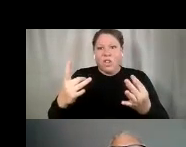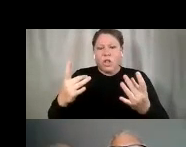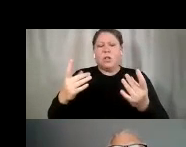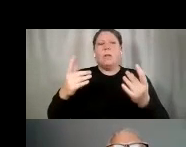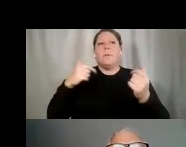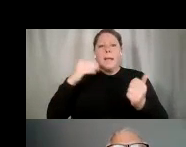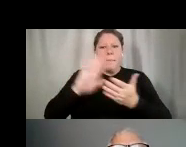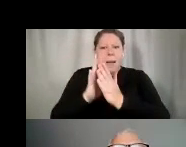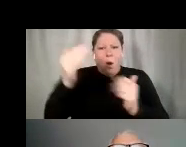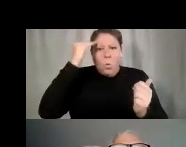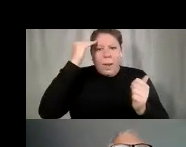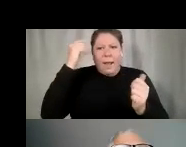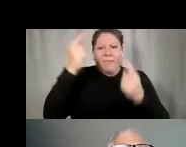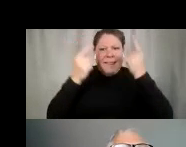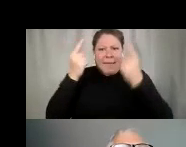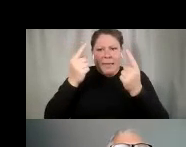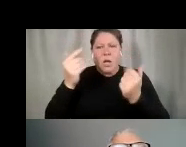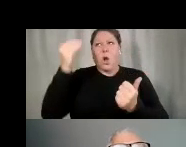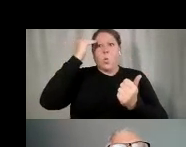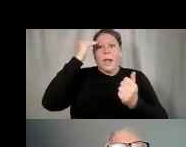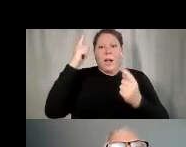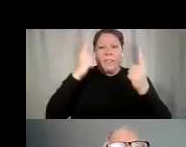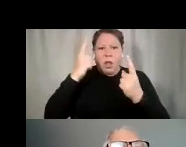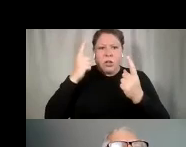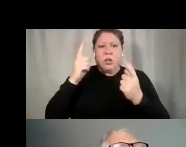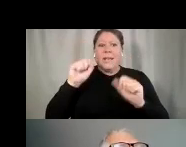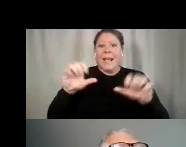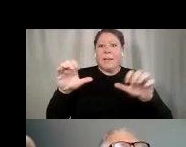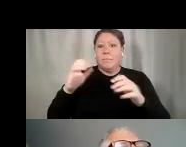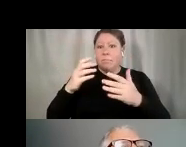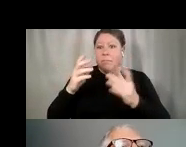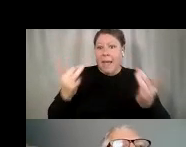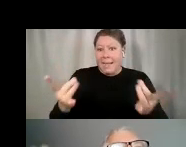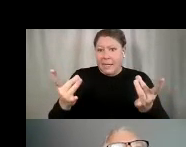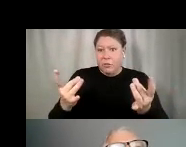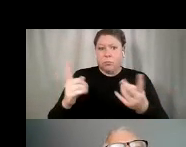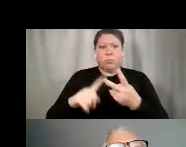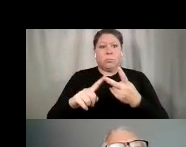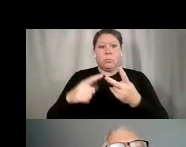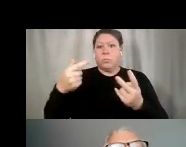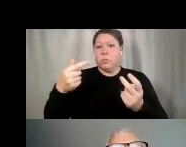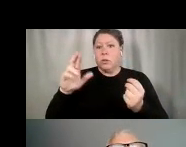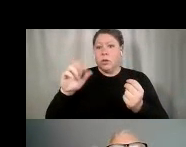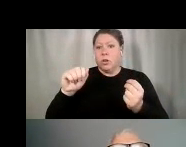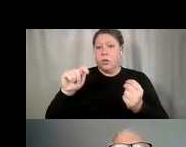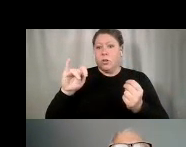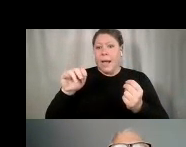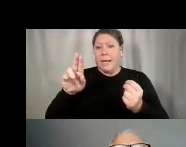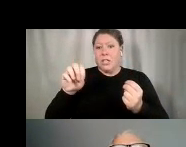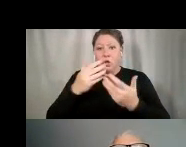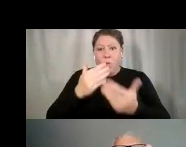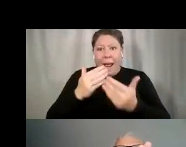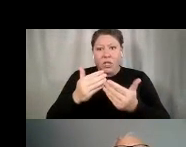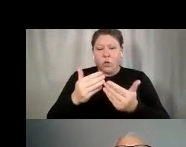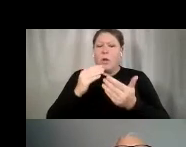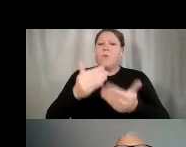doing meditation and gratitude practice. Gratitude practice helps us to be happy and in a good mood. We can't